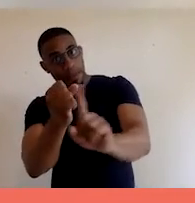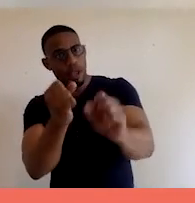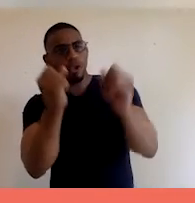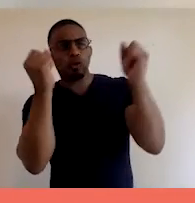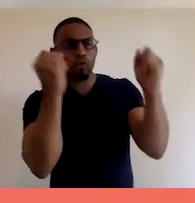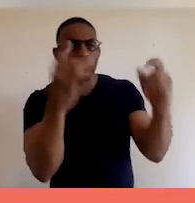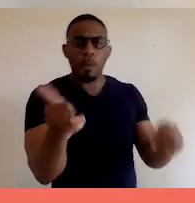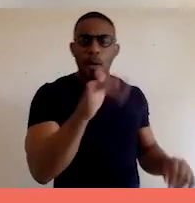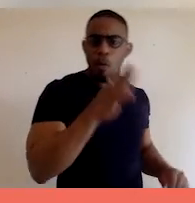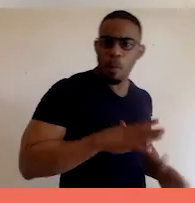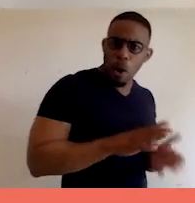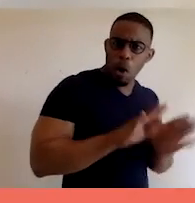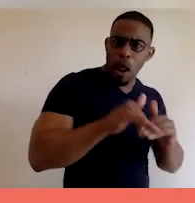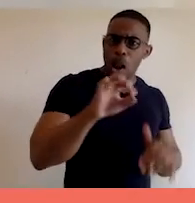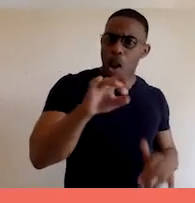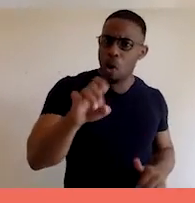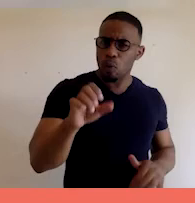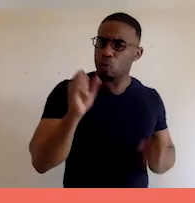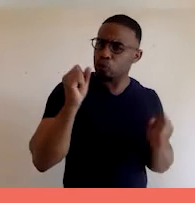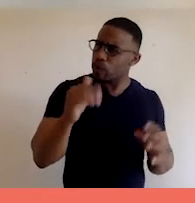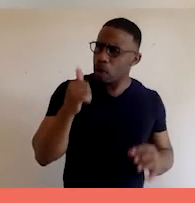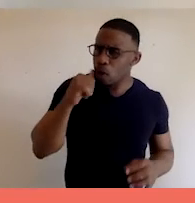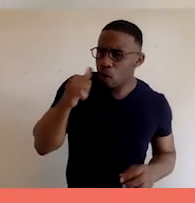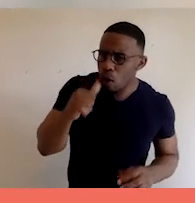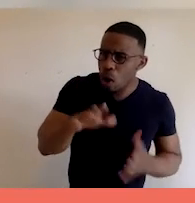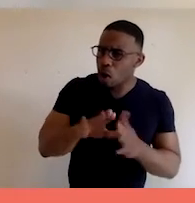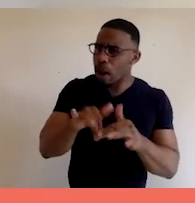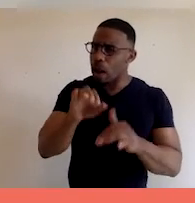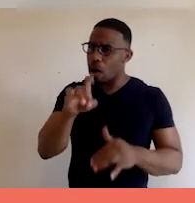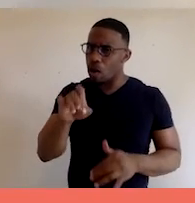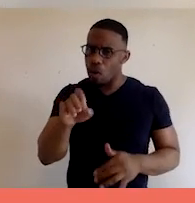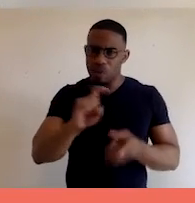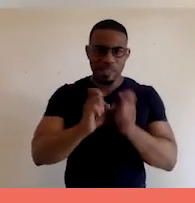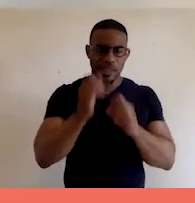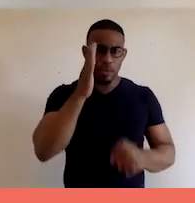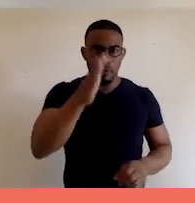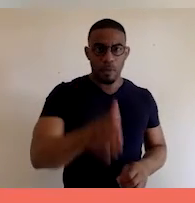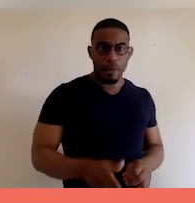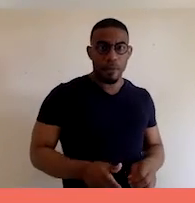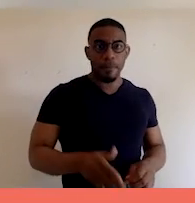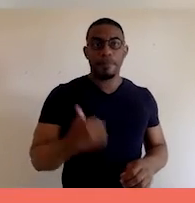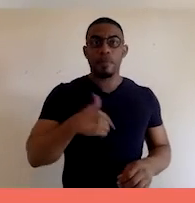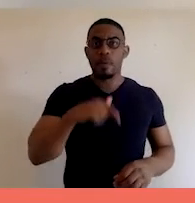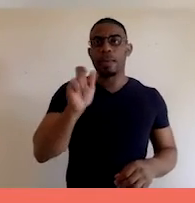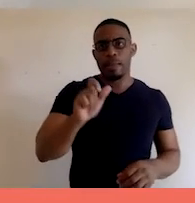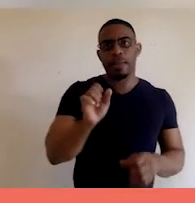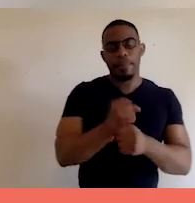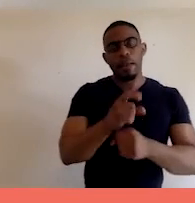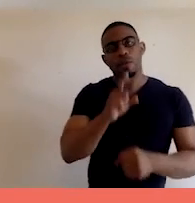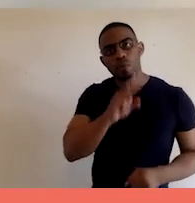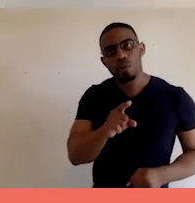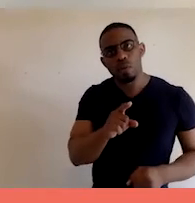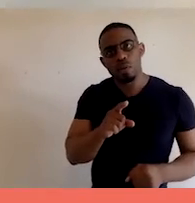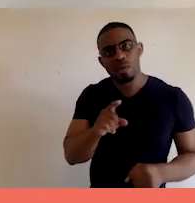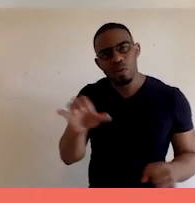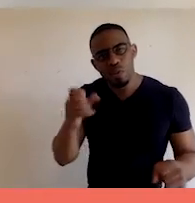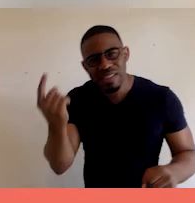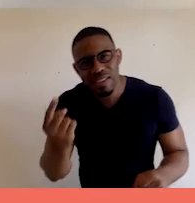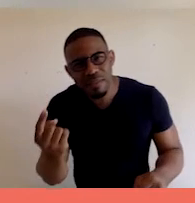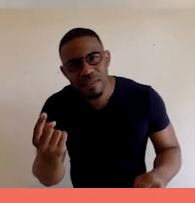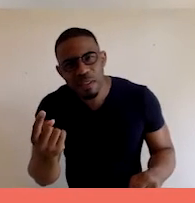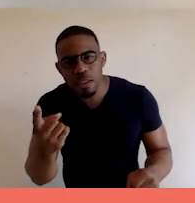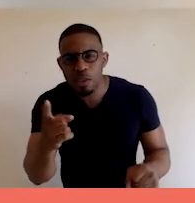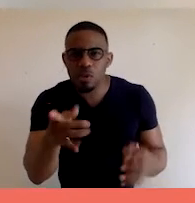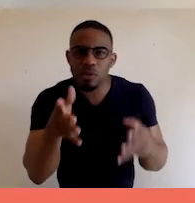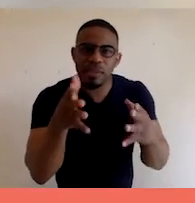so many women learning how to code, so many girls learning how to code and change their future. We need to make sure we're doing something